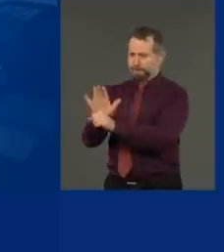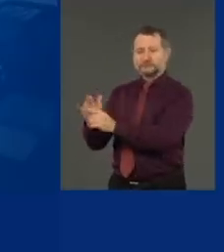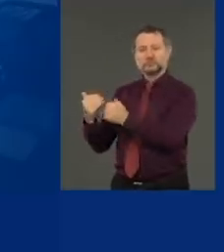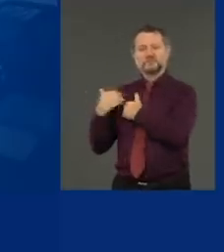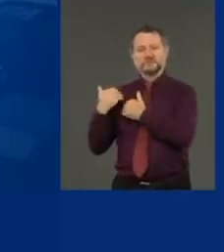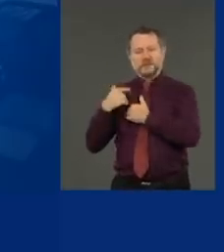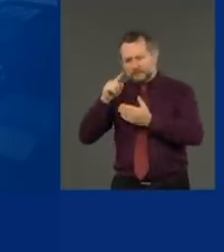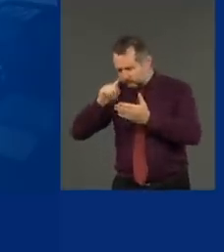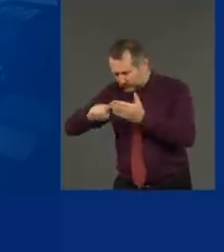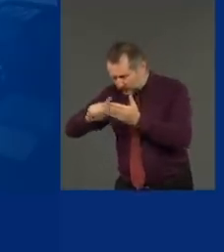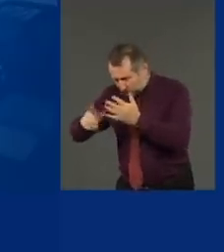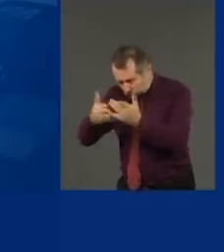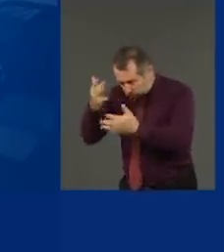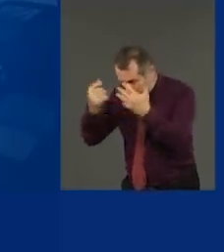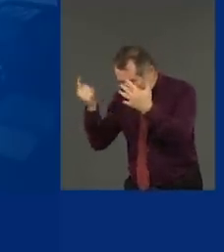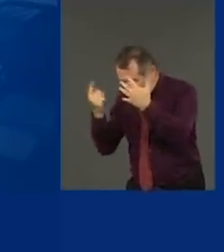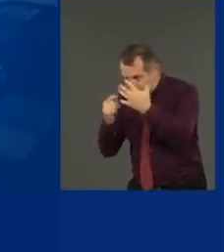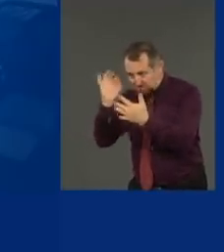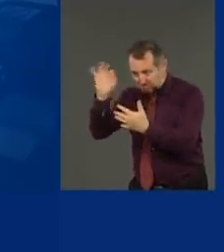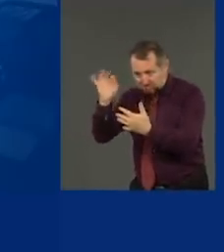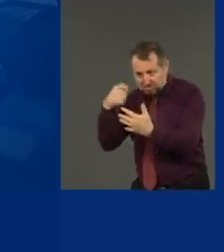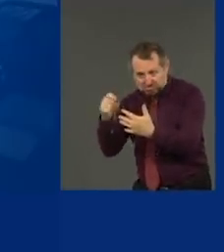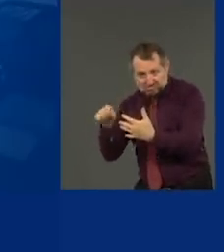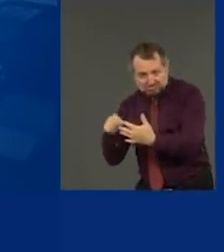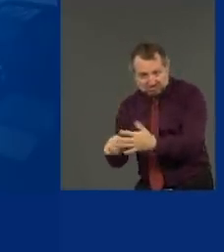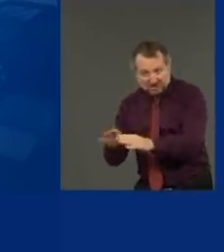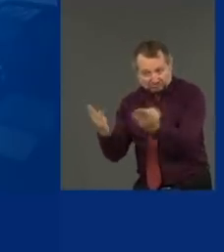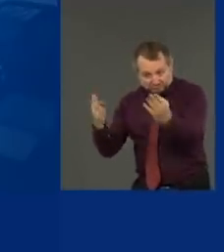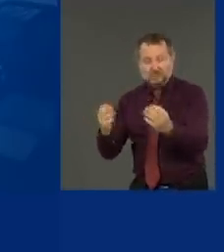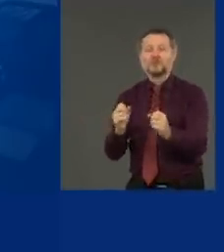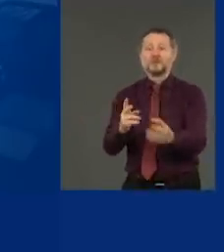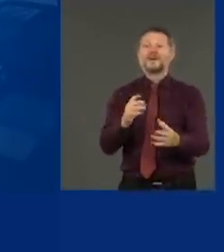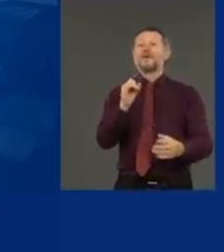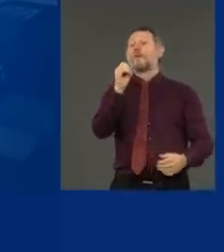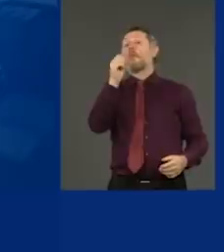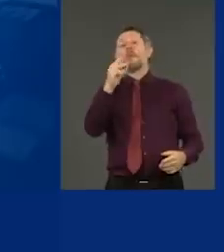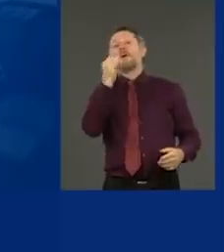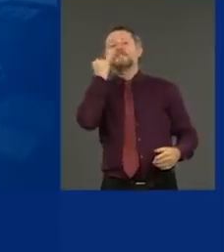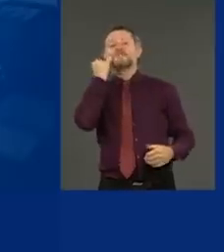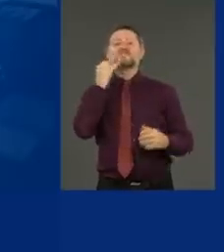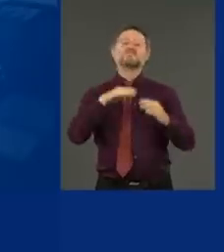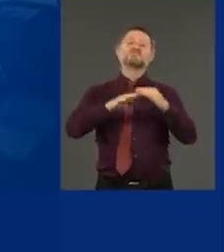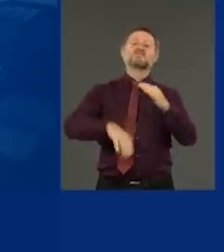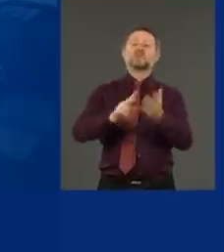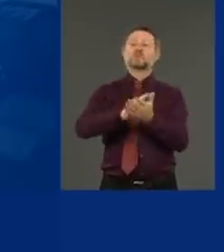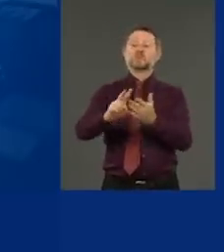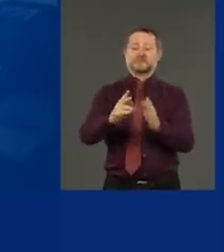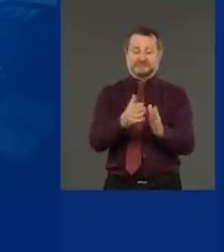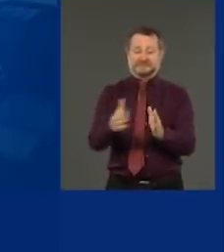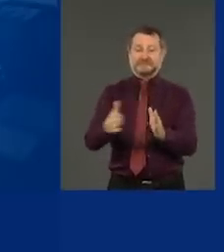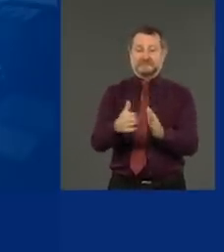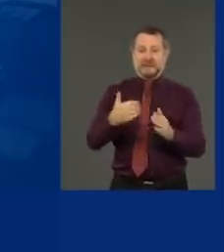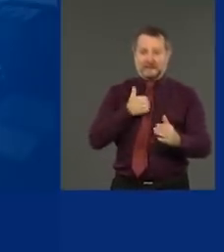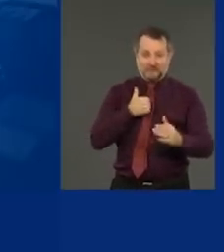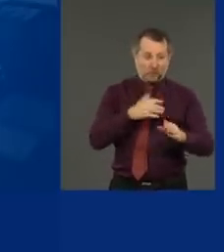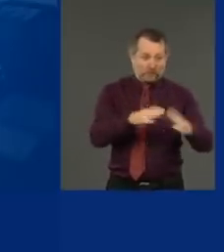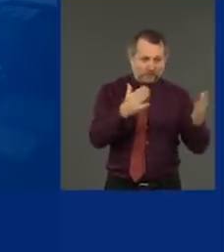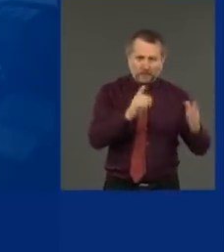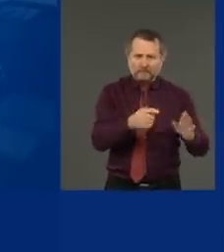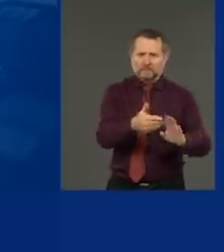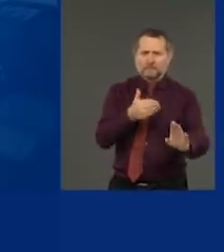open or within 2 weeks of their opening to make sure they're meeting all the requirements. So